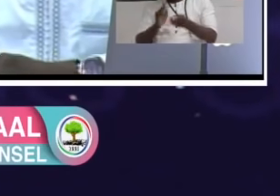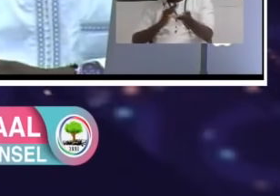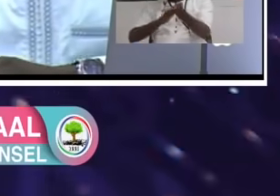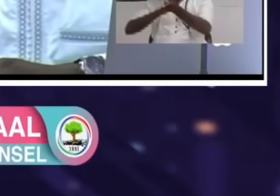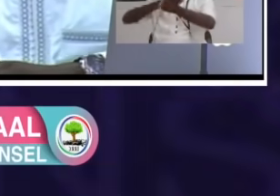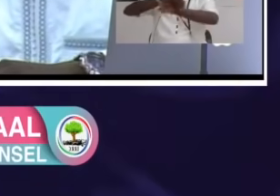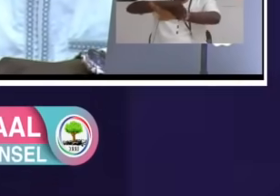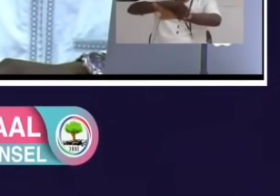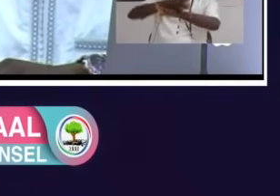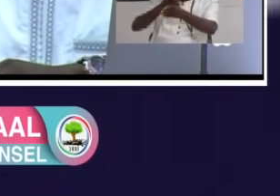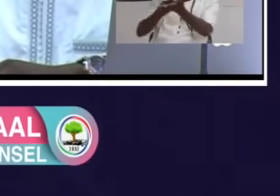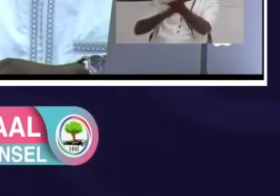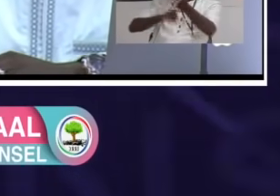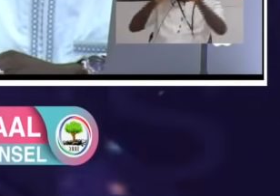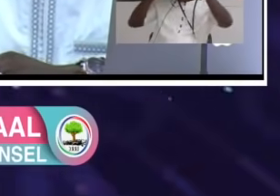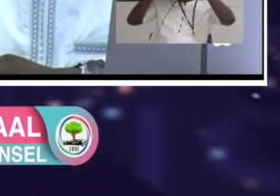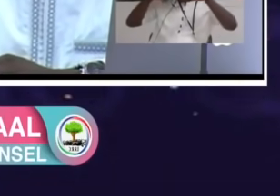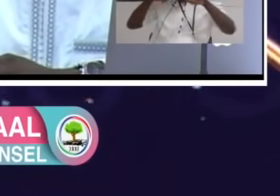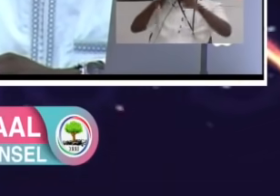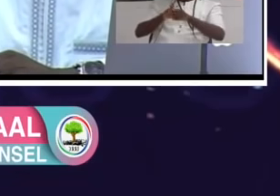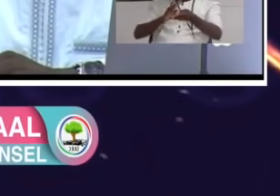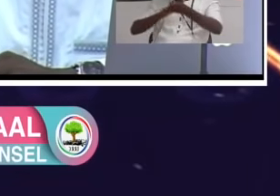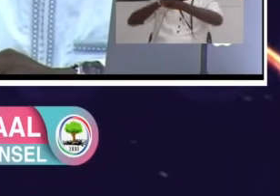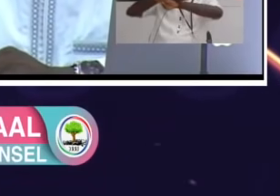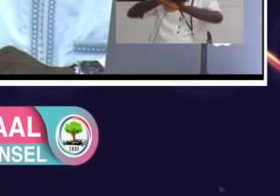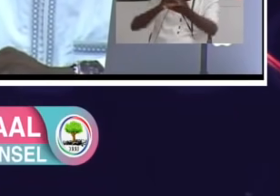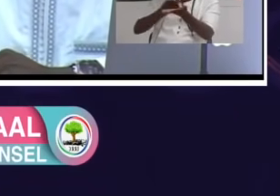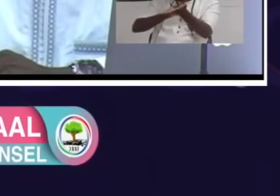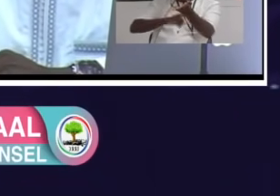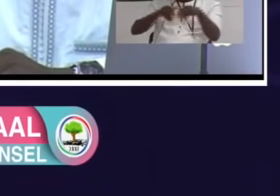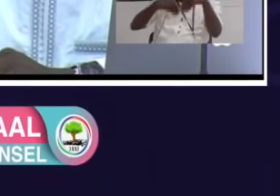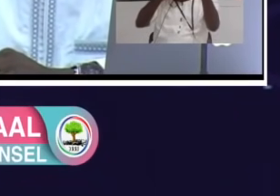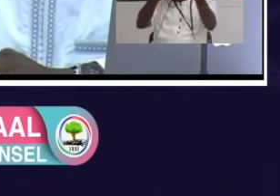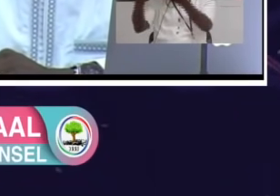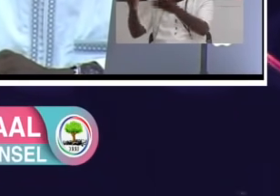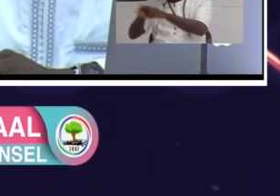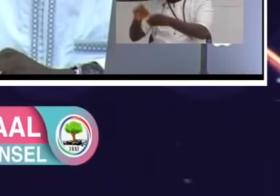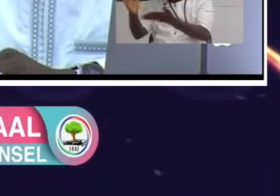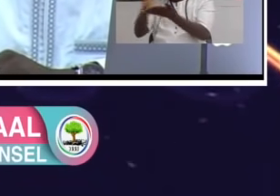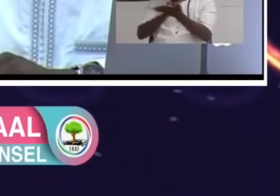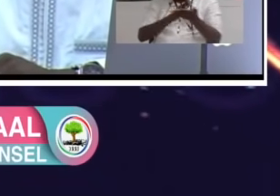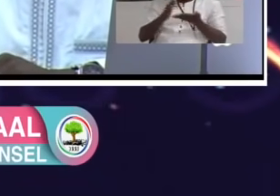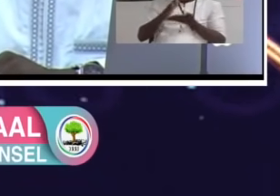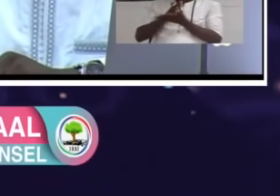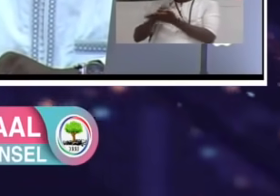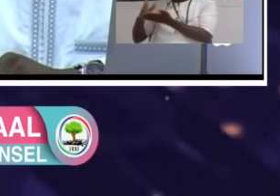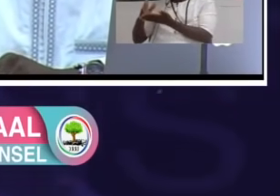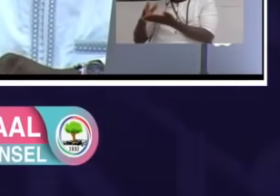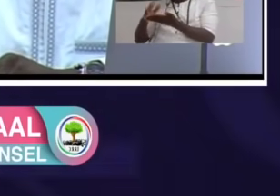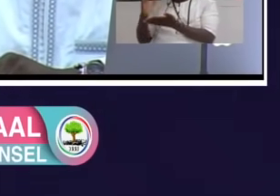demé ay toboski yum de joxé ni accept na bobu suñ ko sédo ku nek am lego